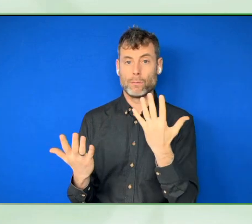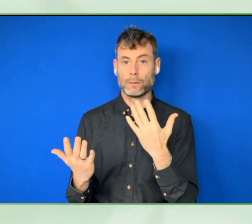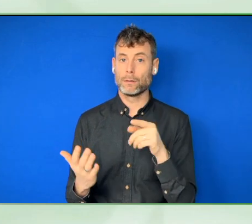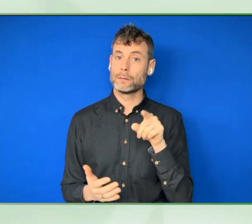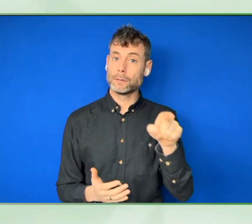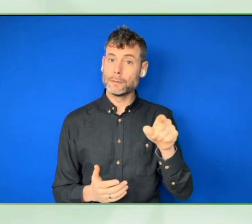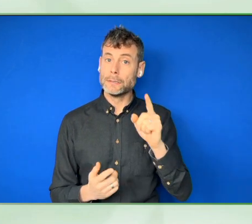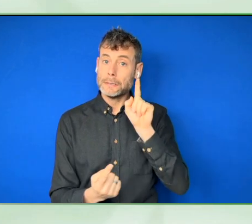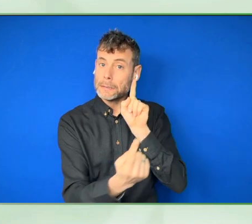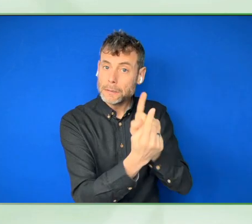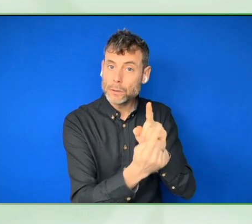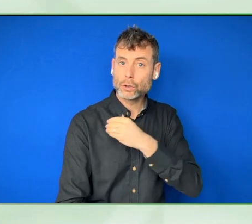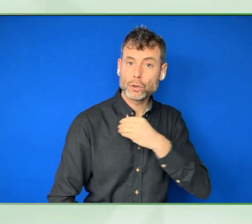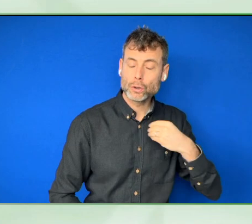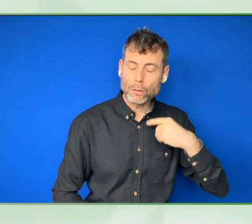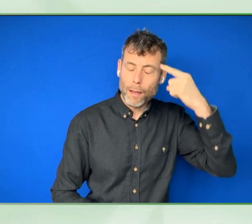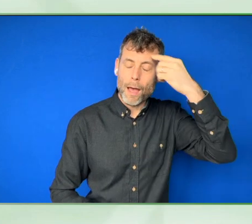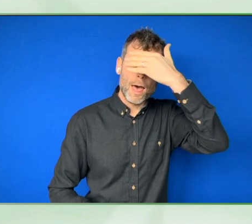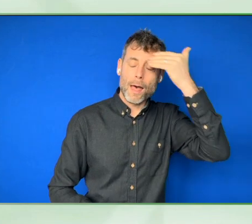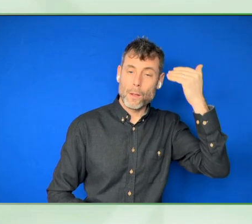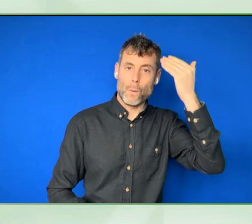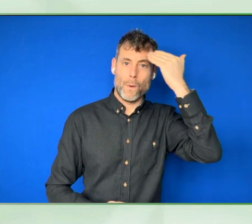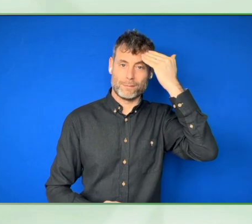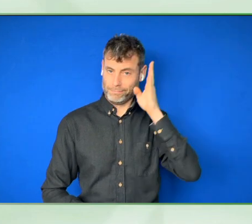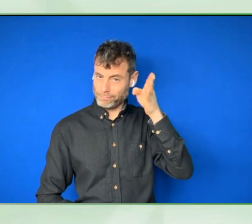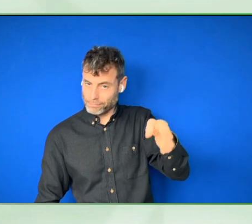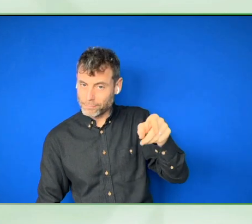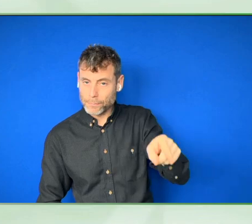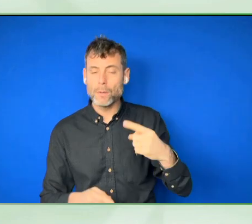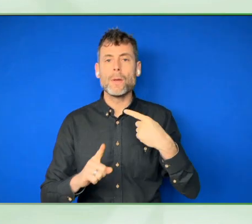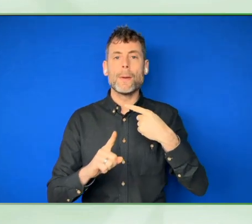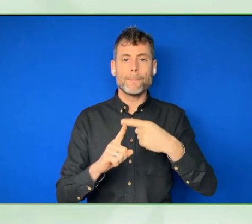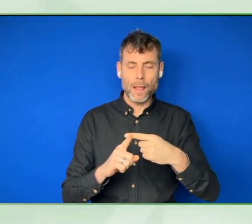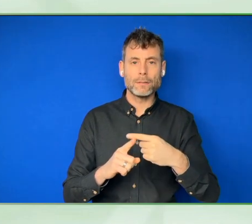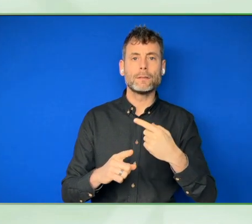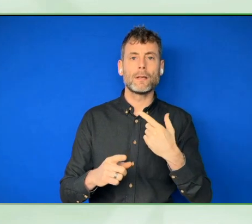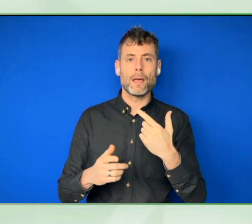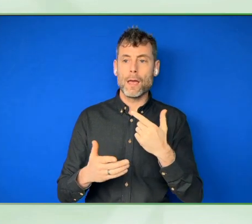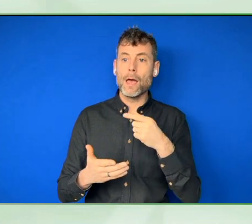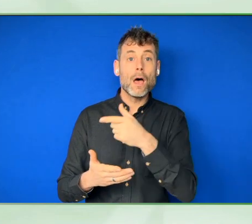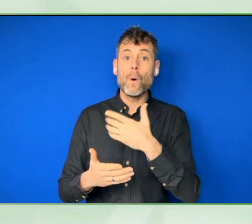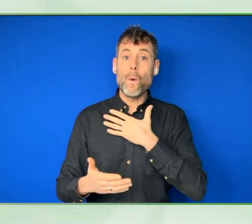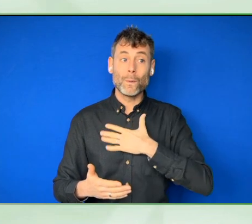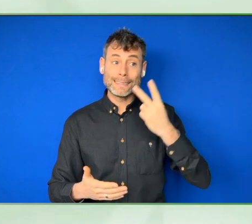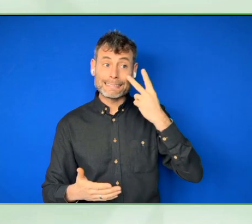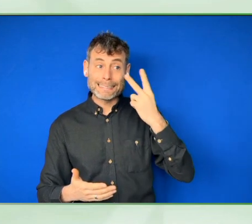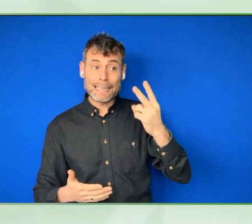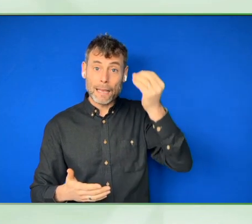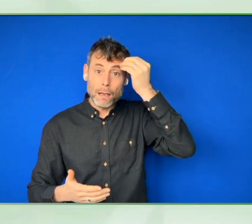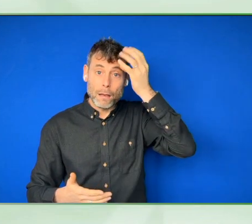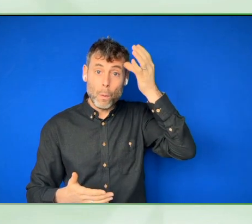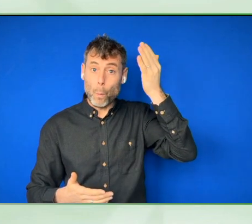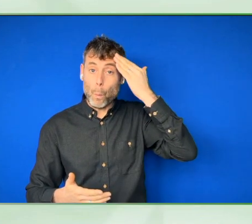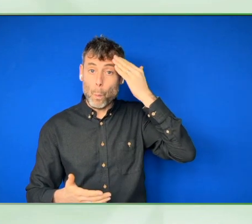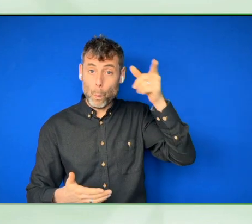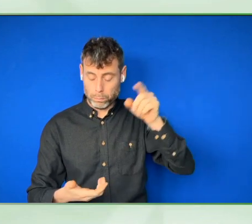to really help understand the barriers that people are facing to make those appointments. So it's really about finding those people that normally fall